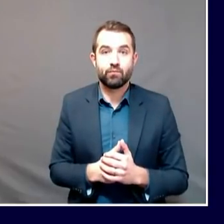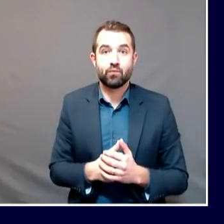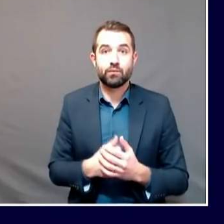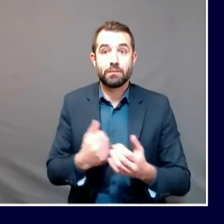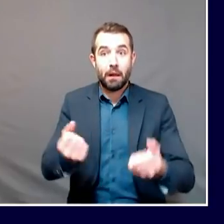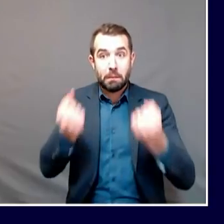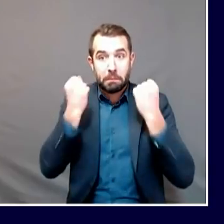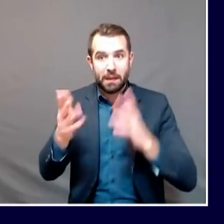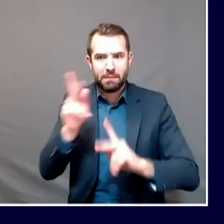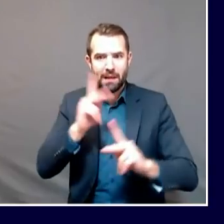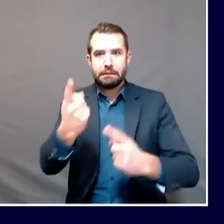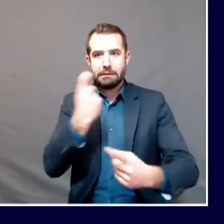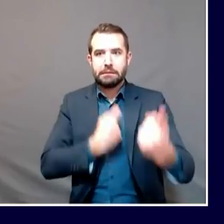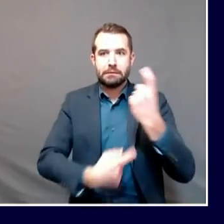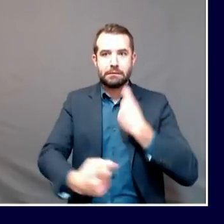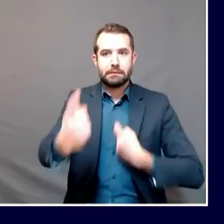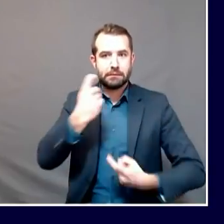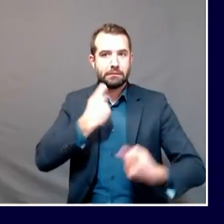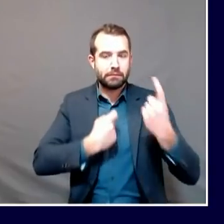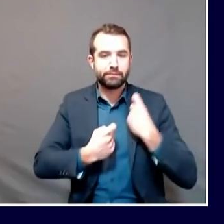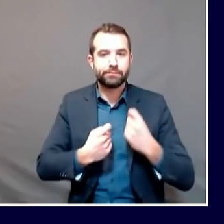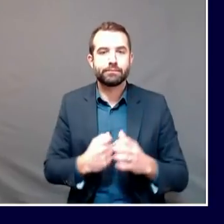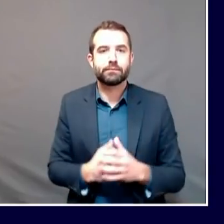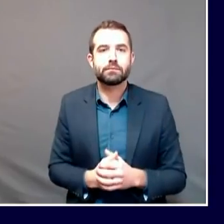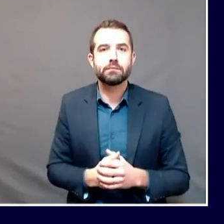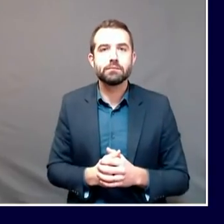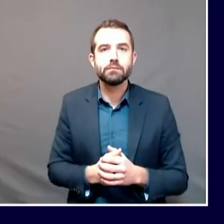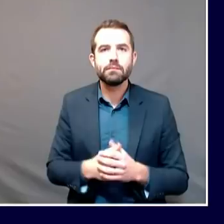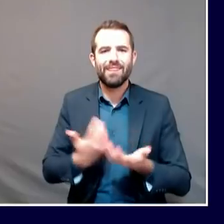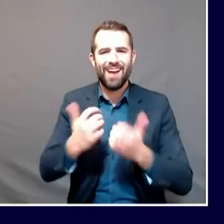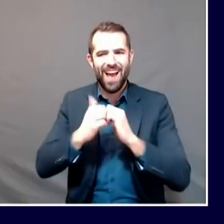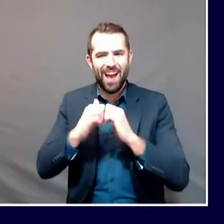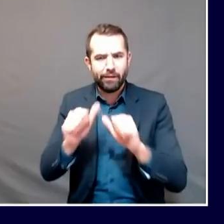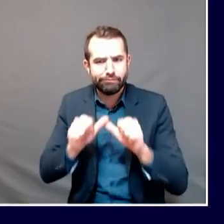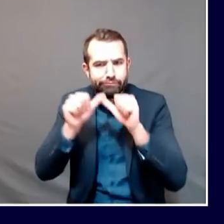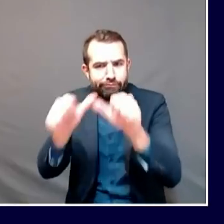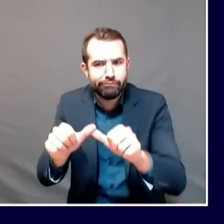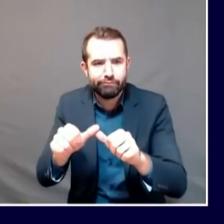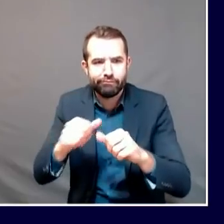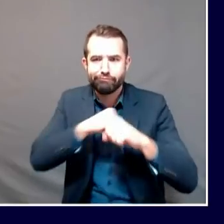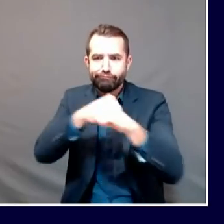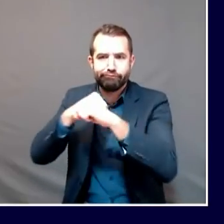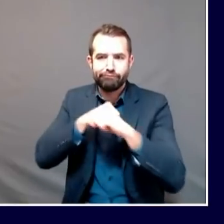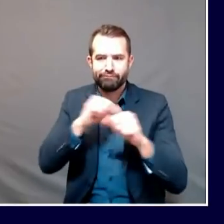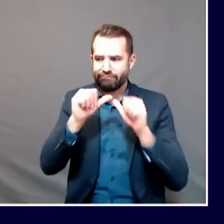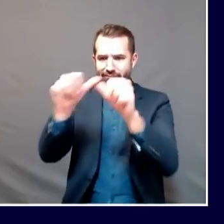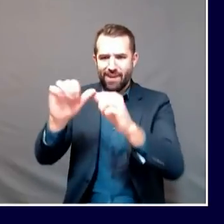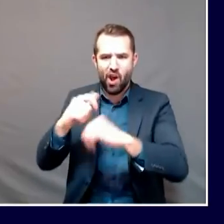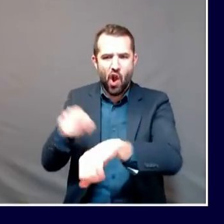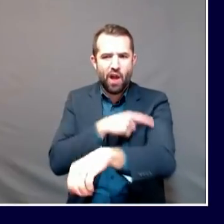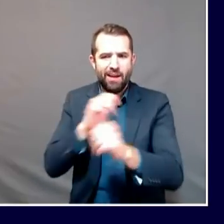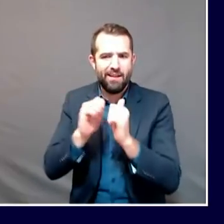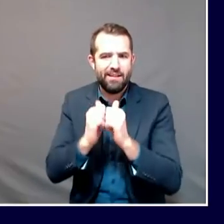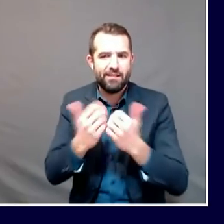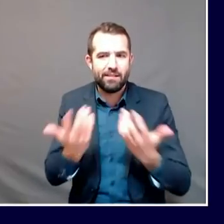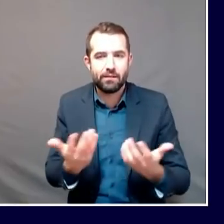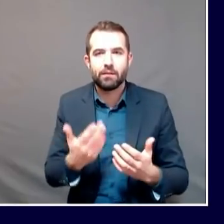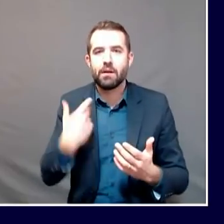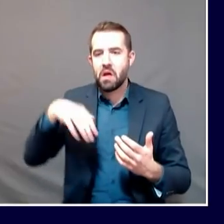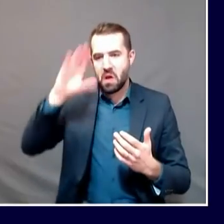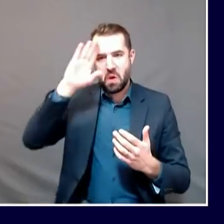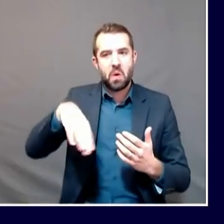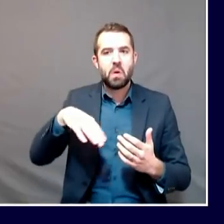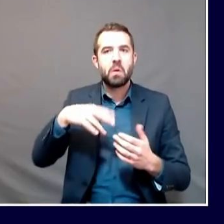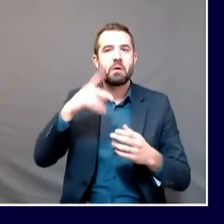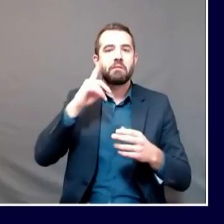about the short-term safety. Thankfully, there were no serious consequences or adverse events in the short term. But one